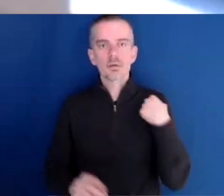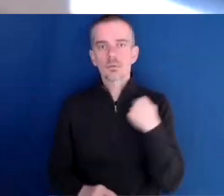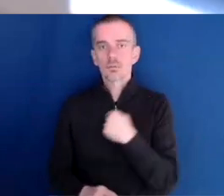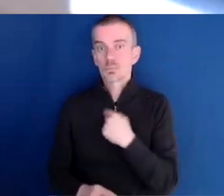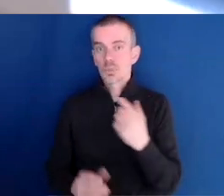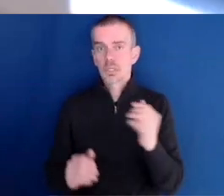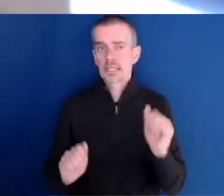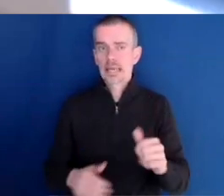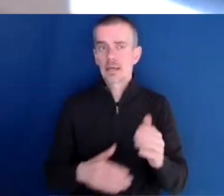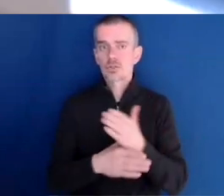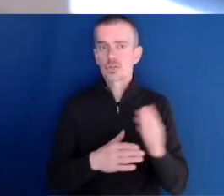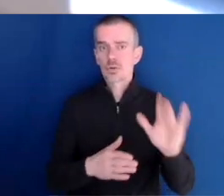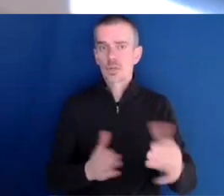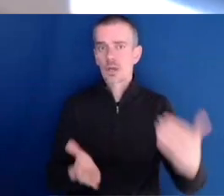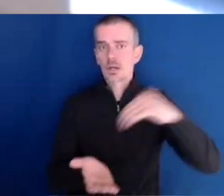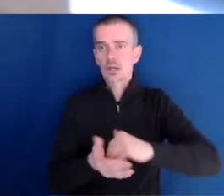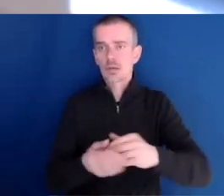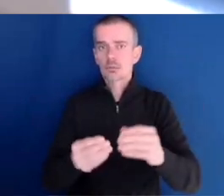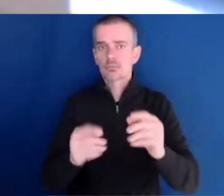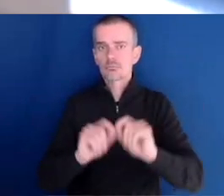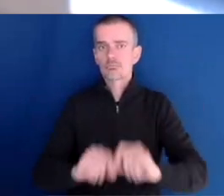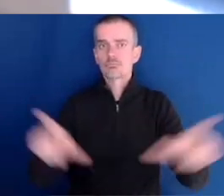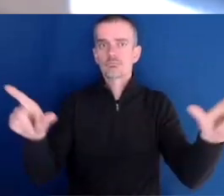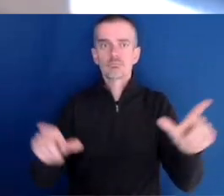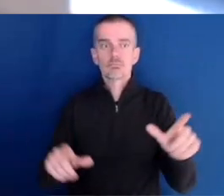we could reshare that resource. But there's some good tips in there.